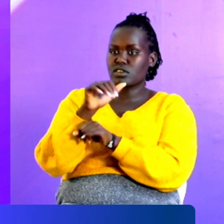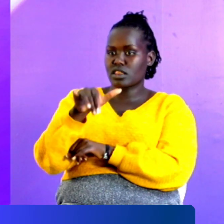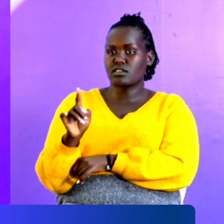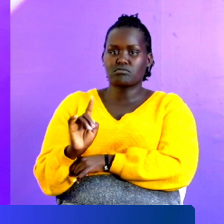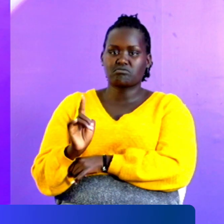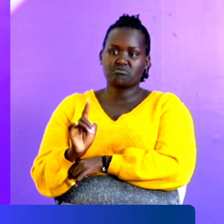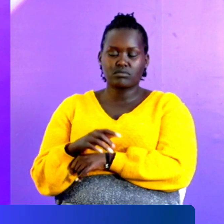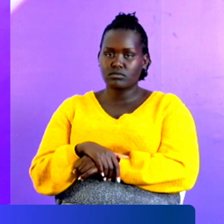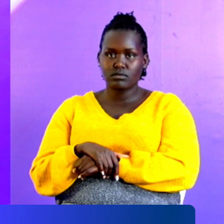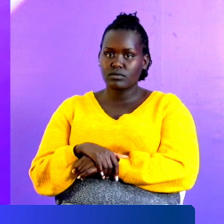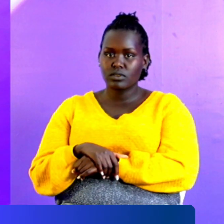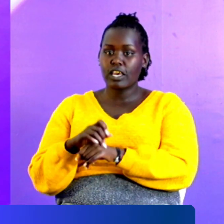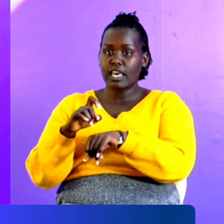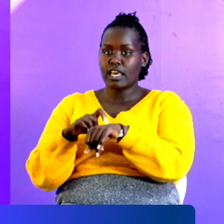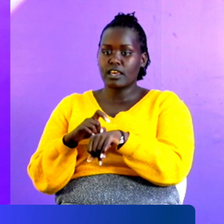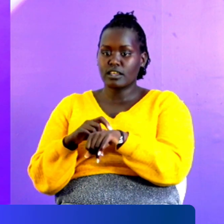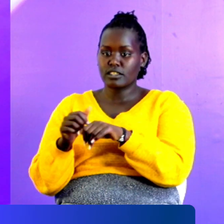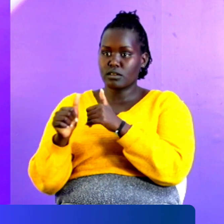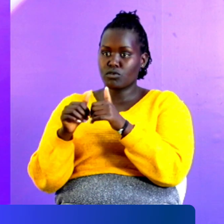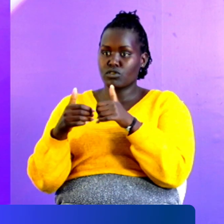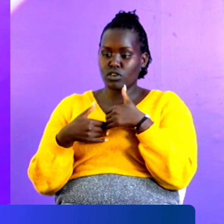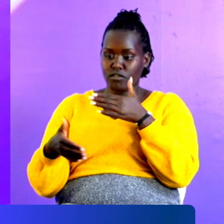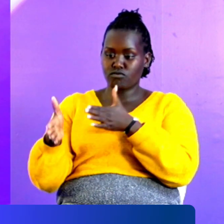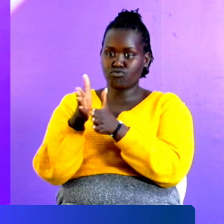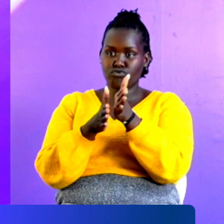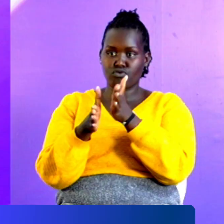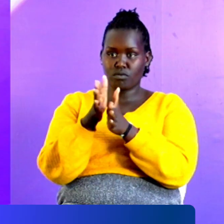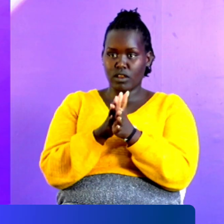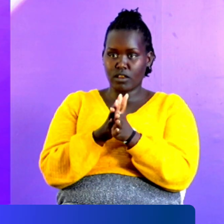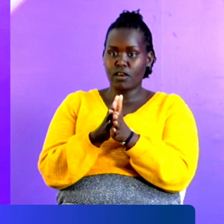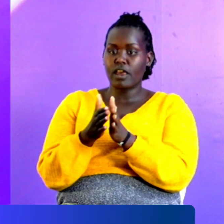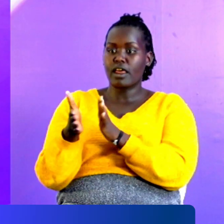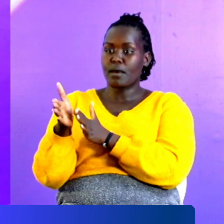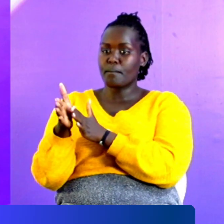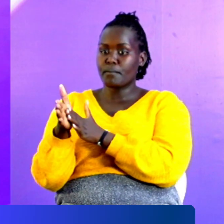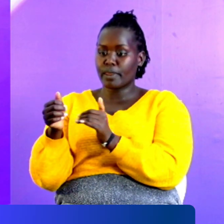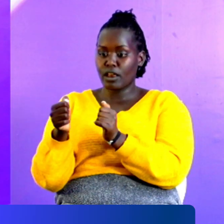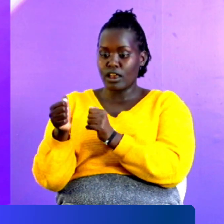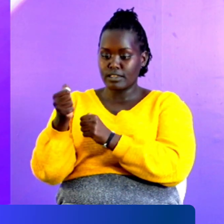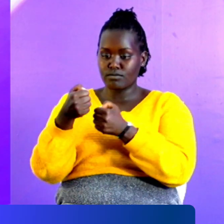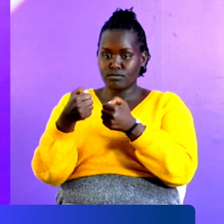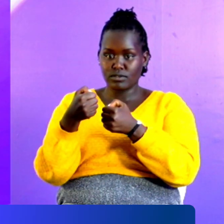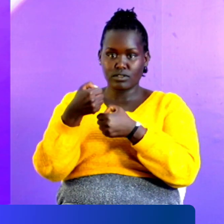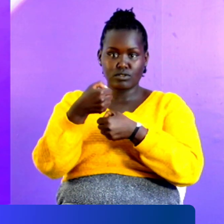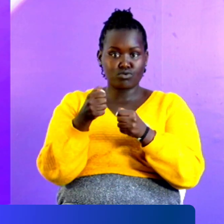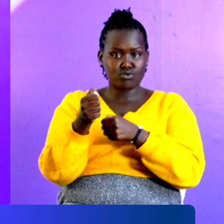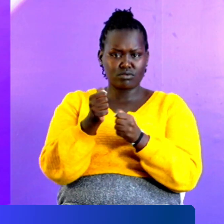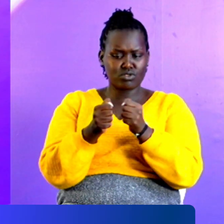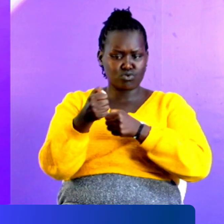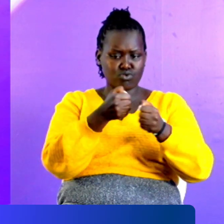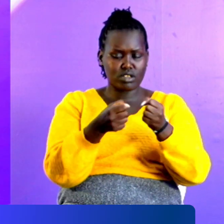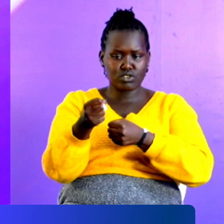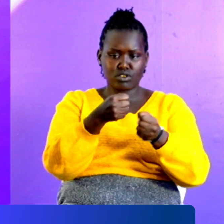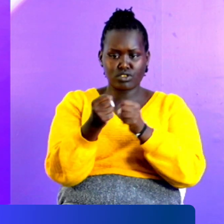until 2027. It is a time that now we have to organize. Yeah. We have to strategize. And that is what some of us have decided